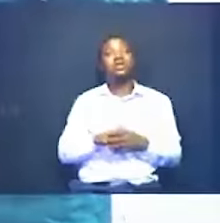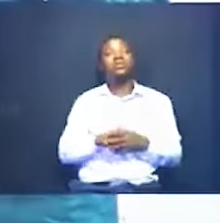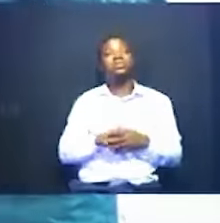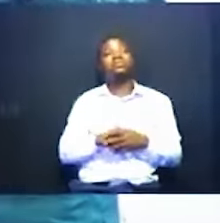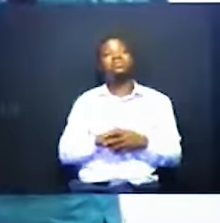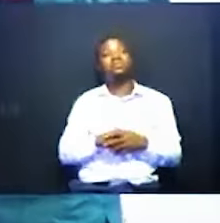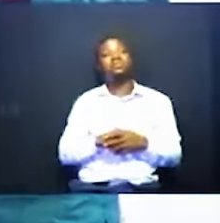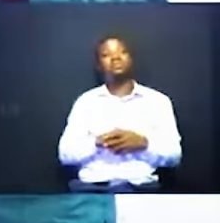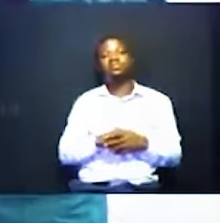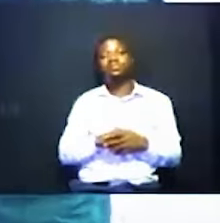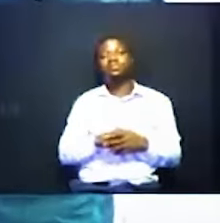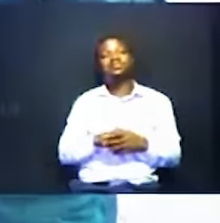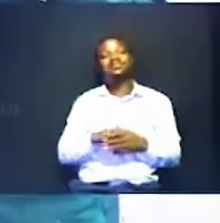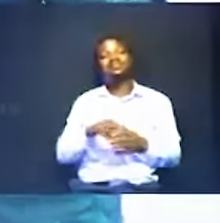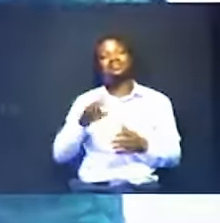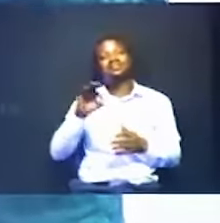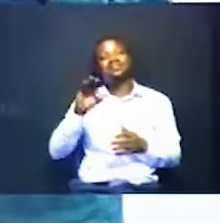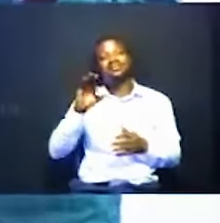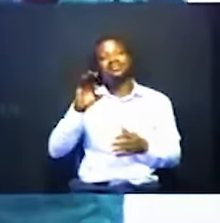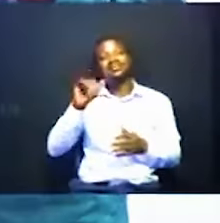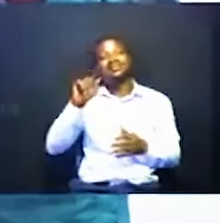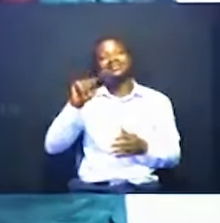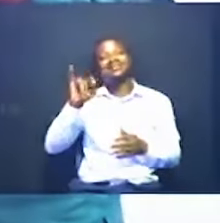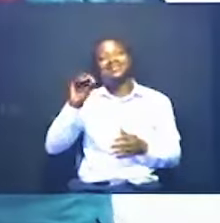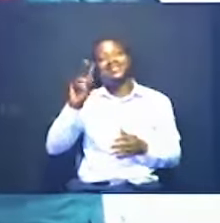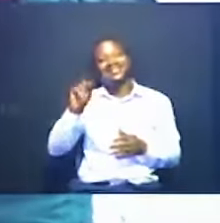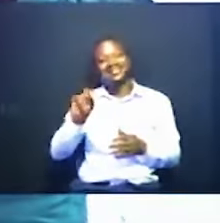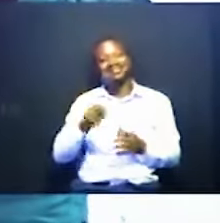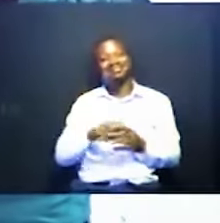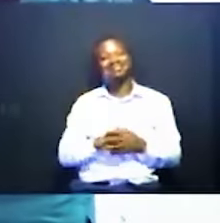kunsun, factions, empapemu,